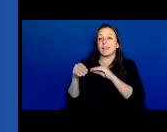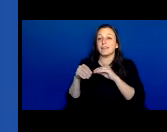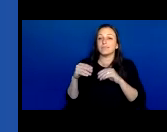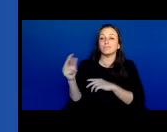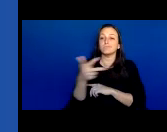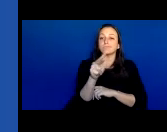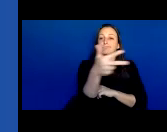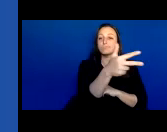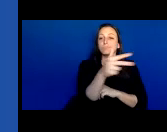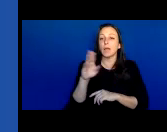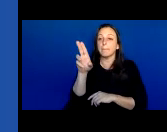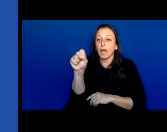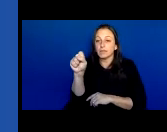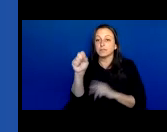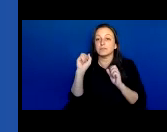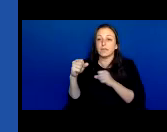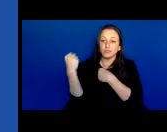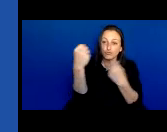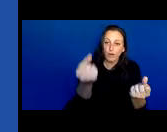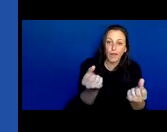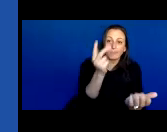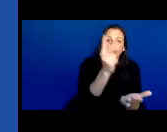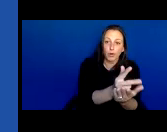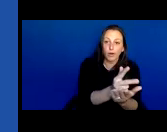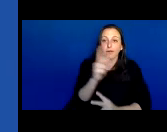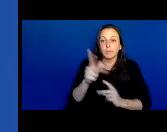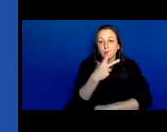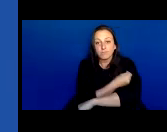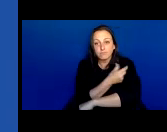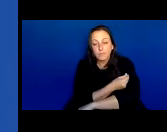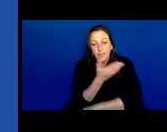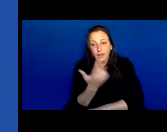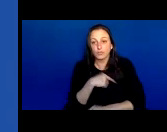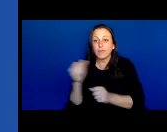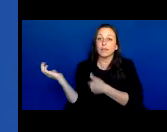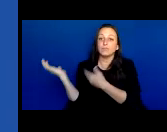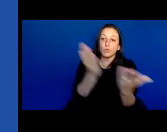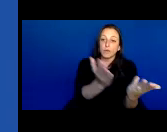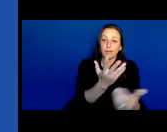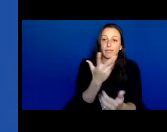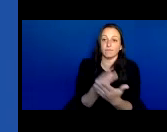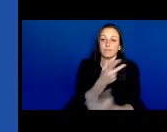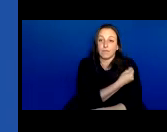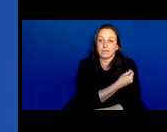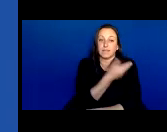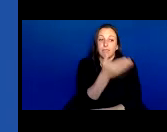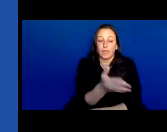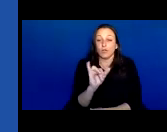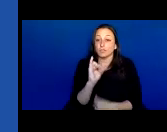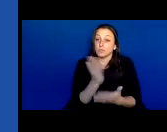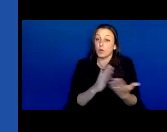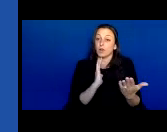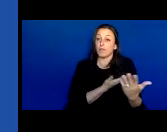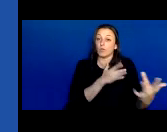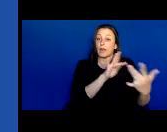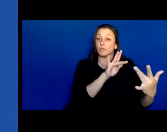more access in our rural communities where we have the ability to bring vaccine to people. And it's part of our outreach efforts